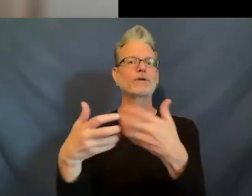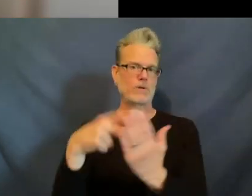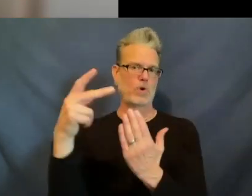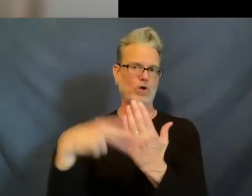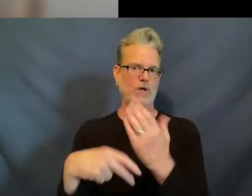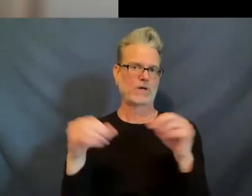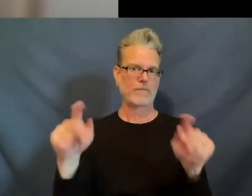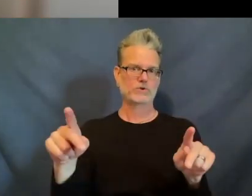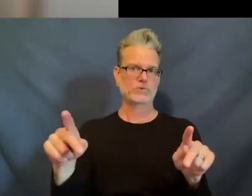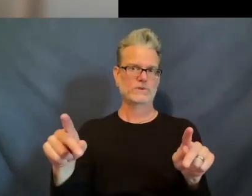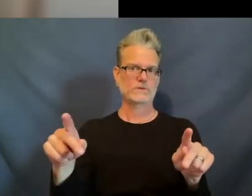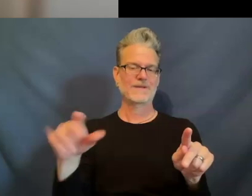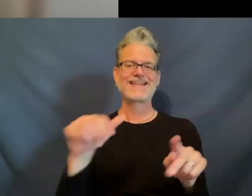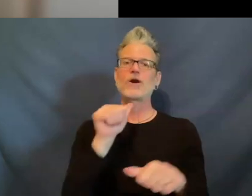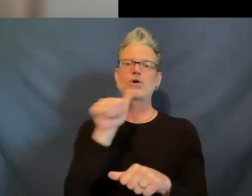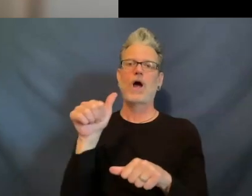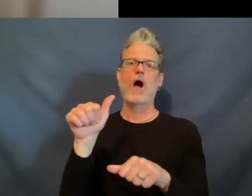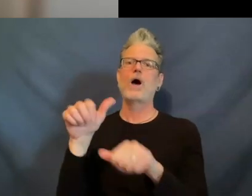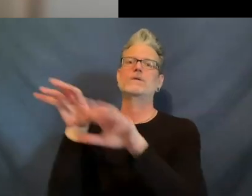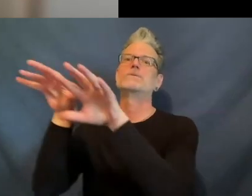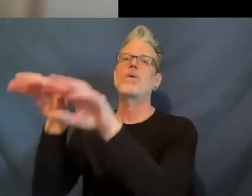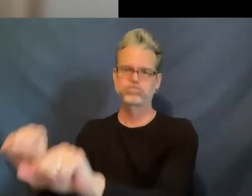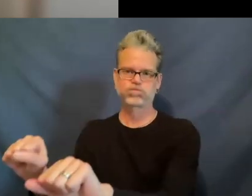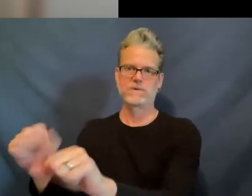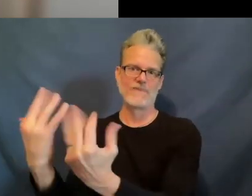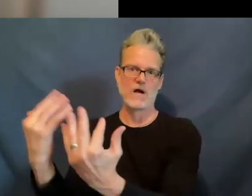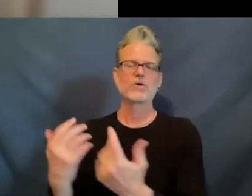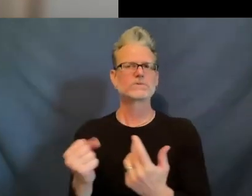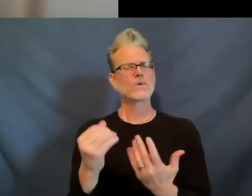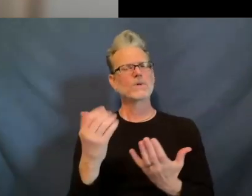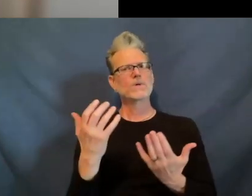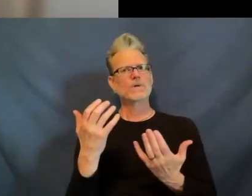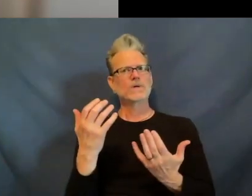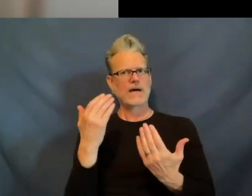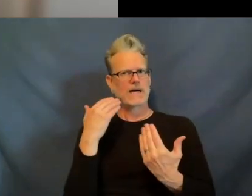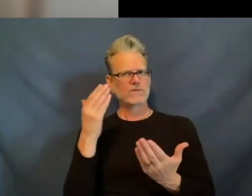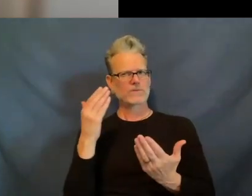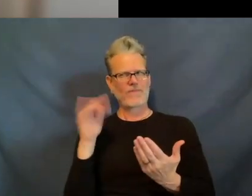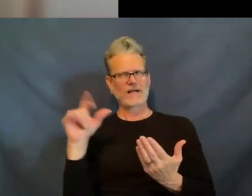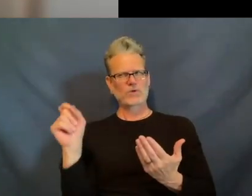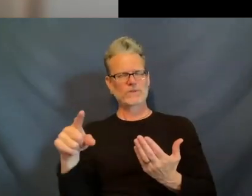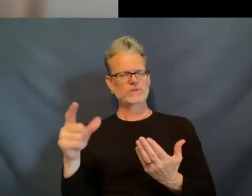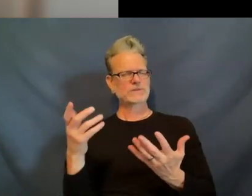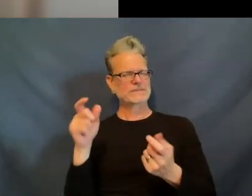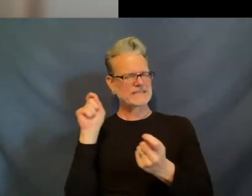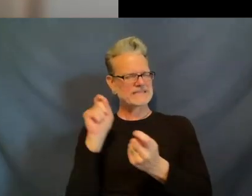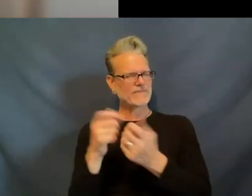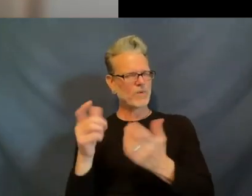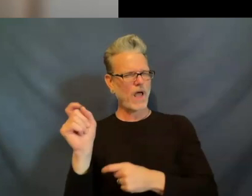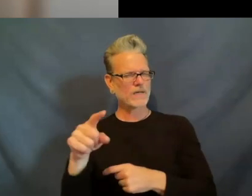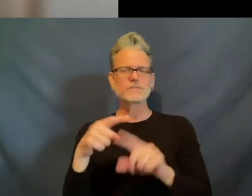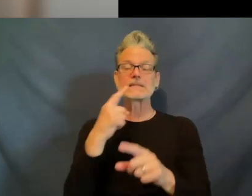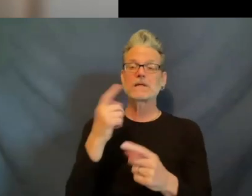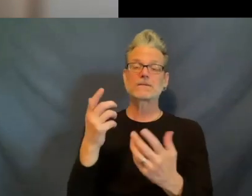activities that are non-suppression. So I don't know if that's what that question was actually asking. It just said, what are the avenues